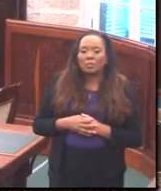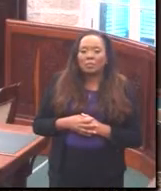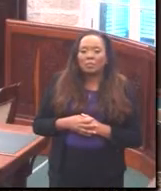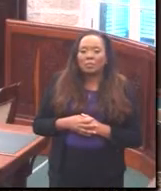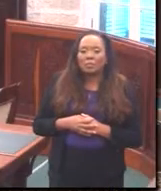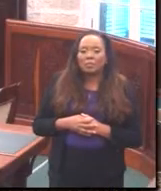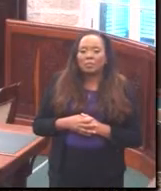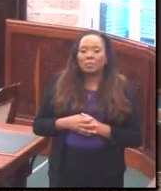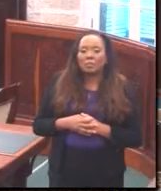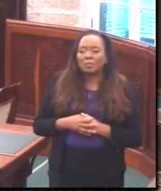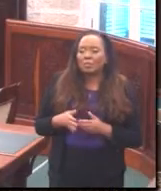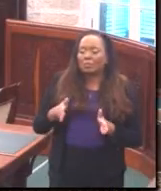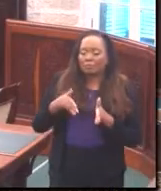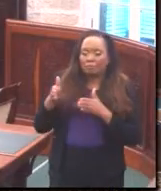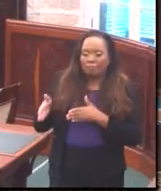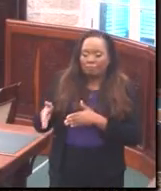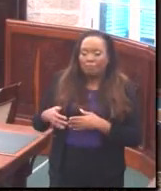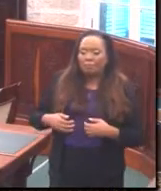amended,